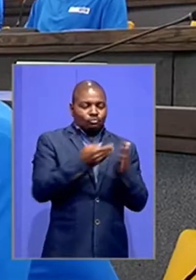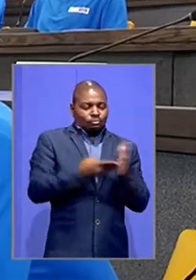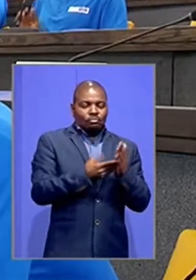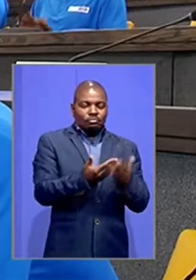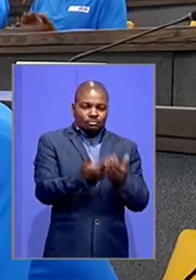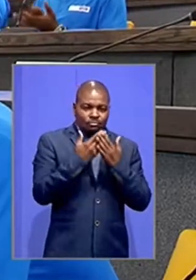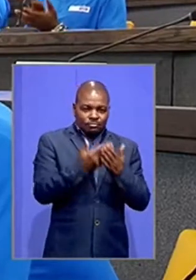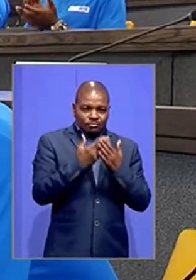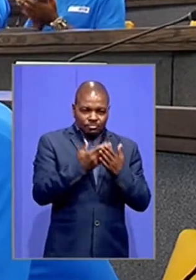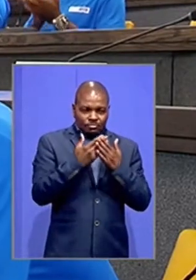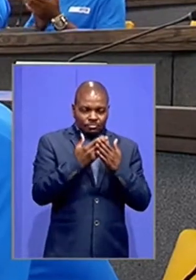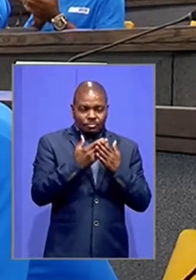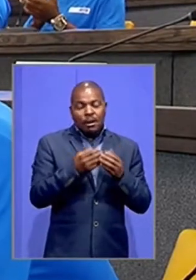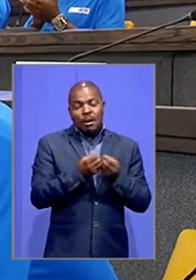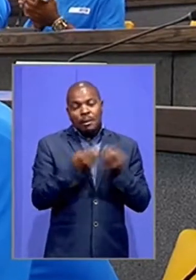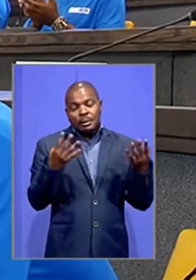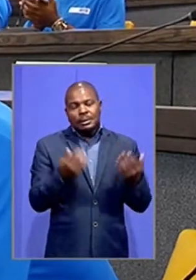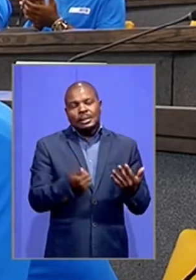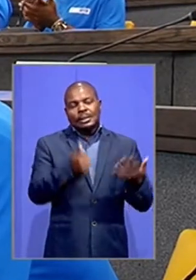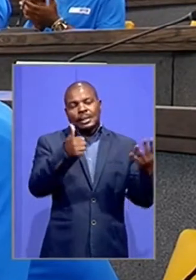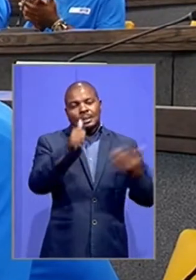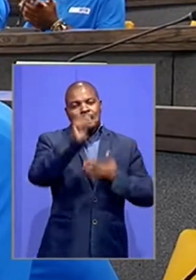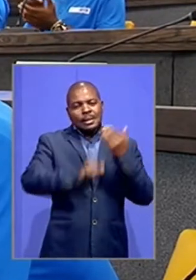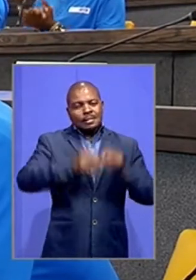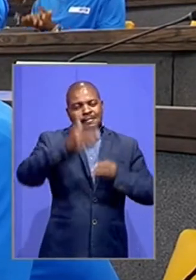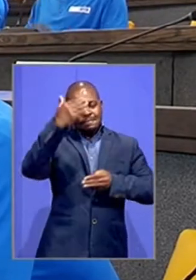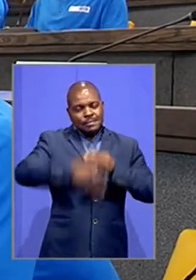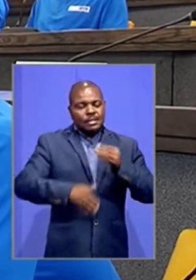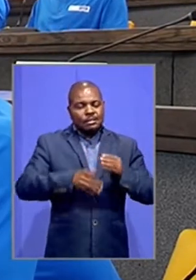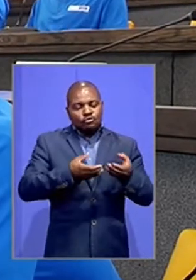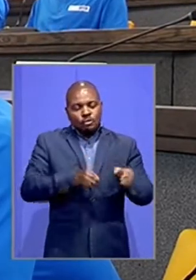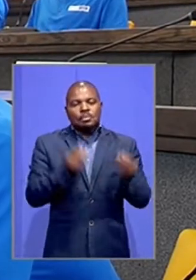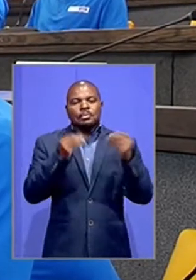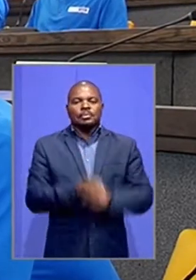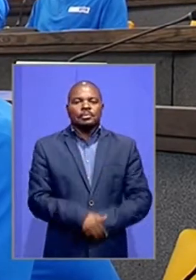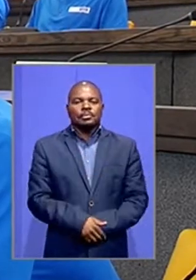bona di tlang ka dikgwedi tse tsheletseng. Leboga, SABC News, Johannesburg.